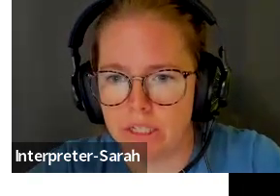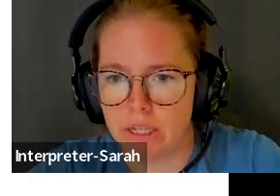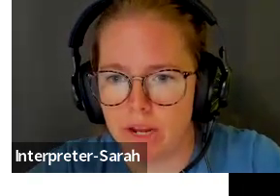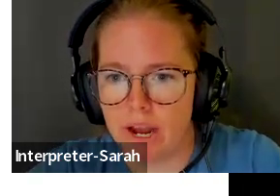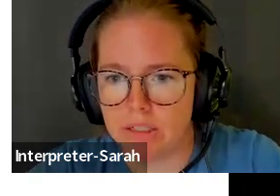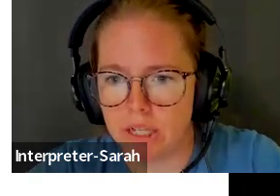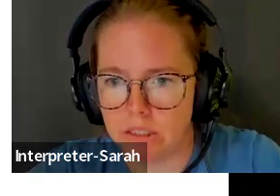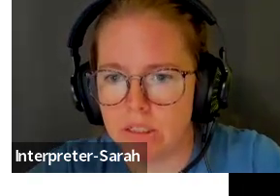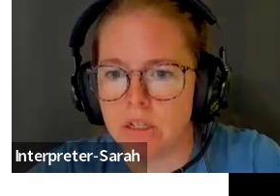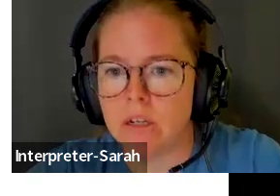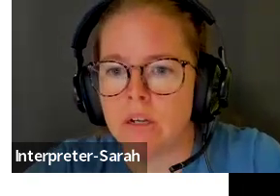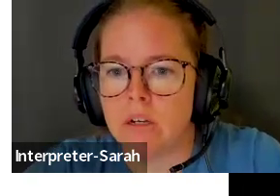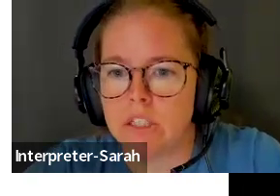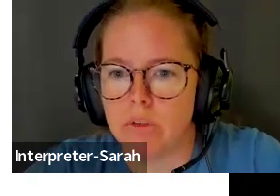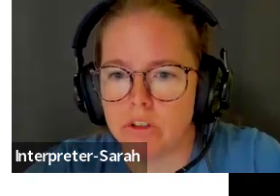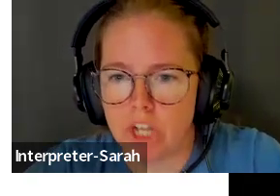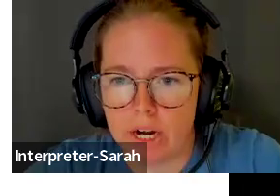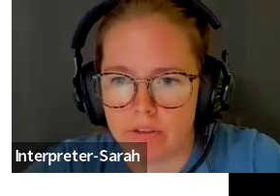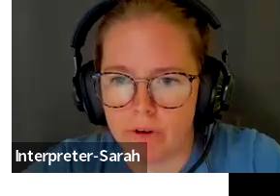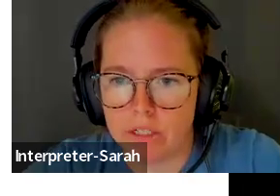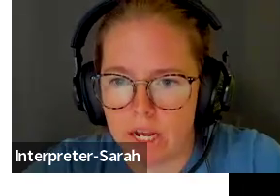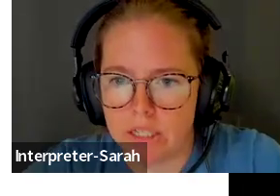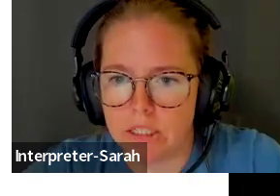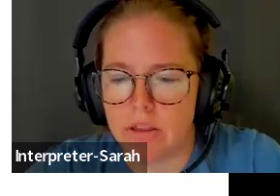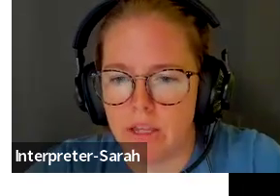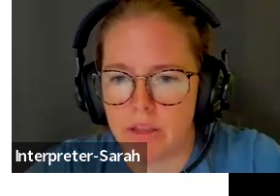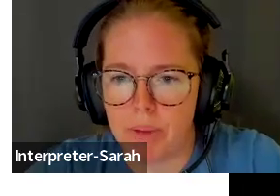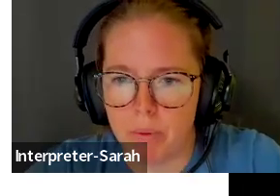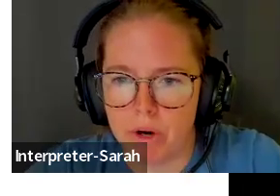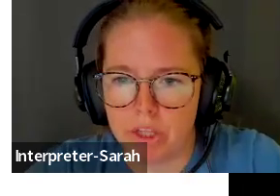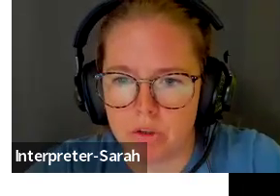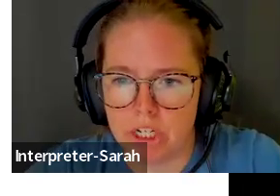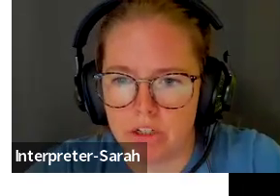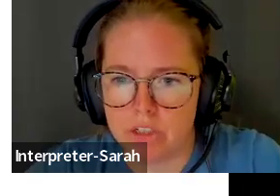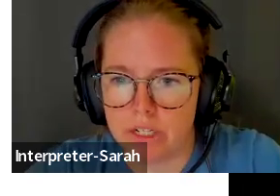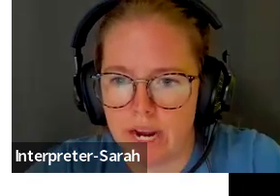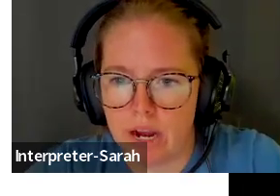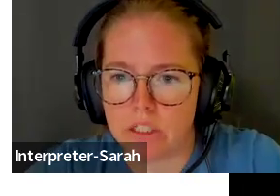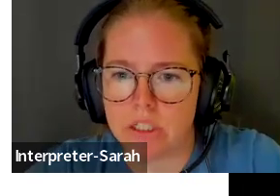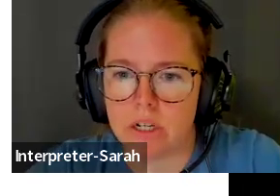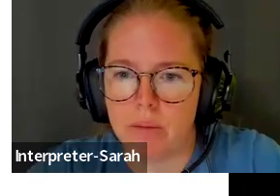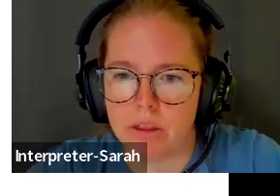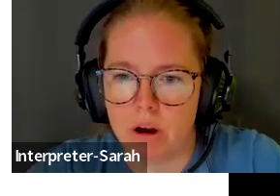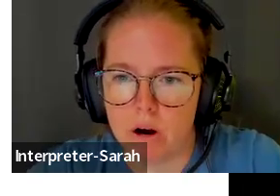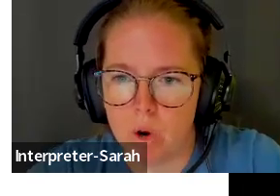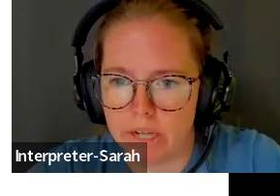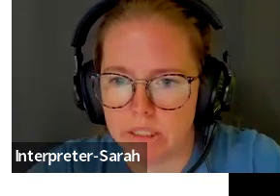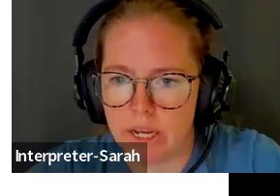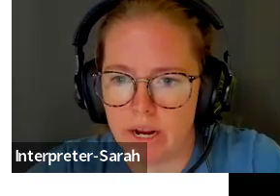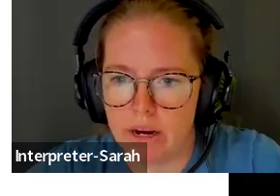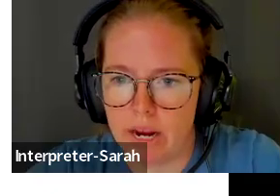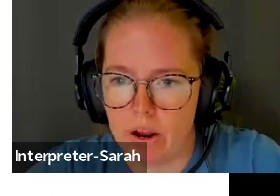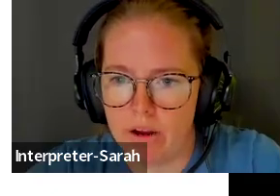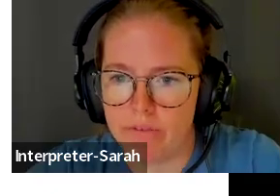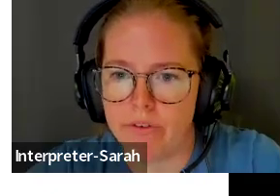regular intake, same day access. So they'll check in at the front desk, get the paperwork and the screeners filled out, get the